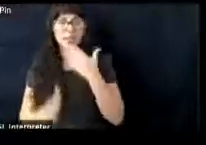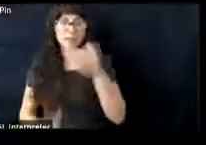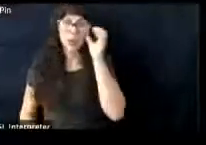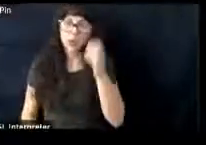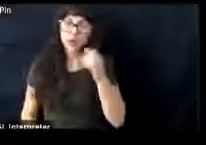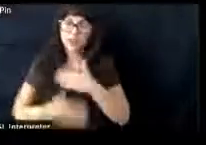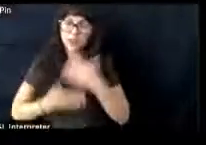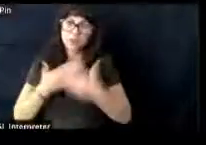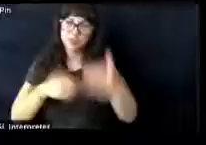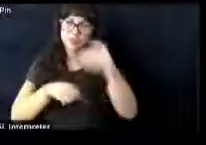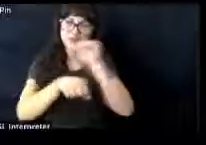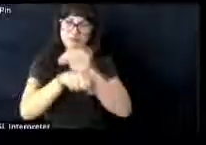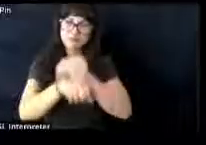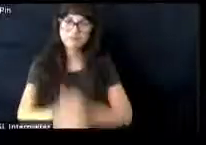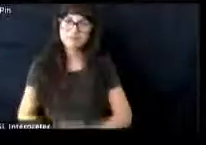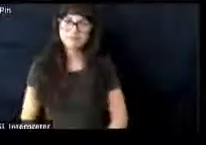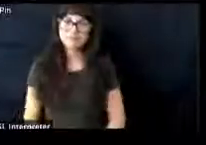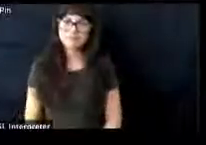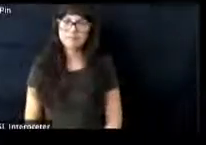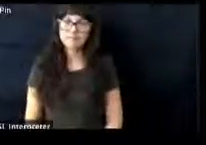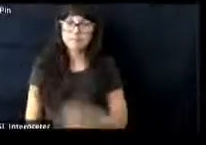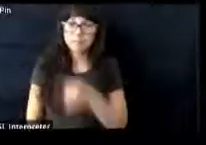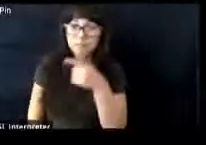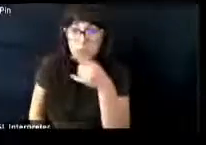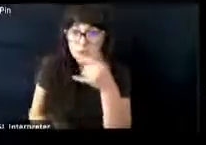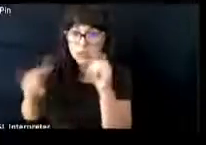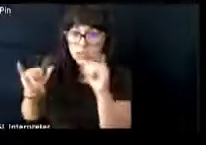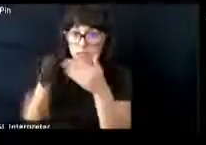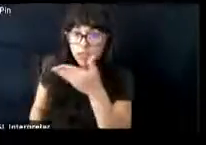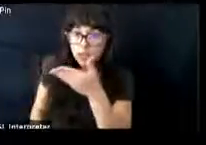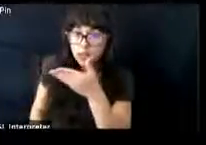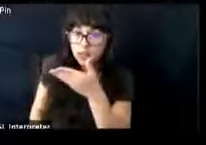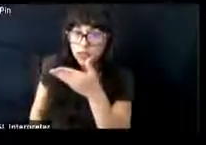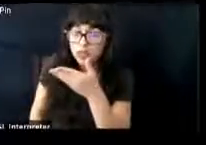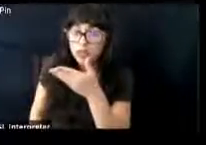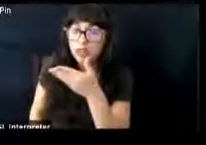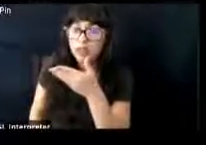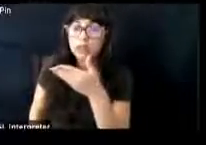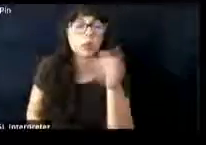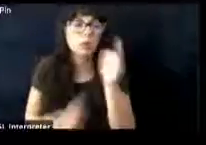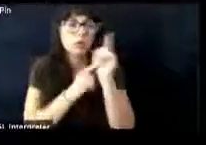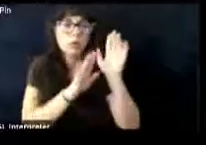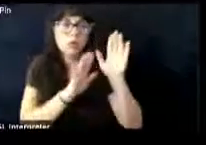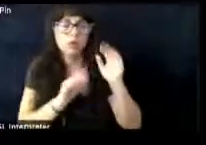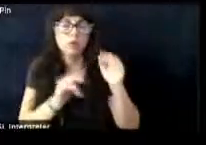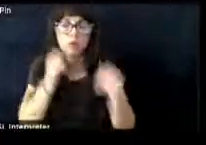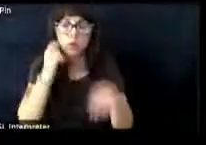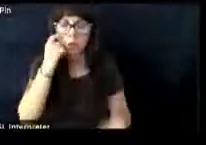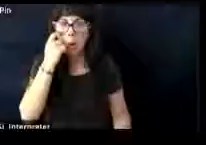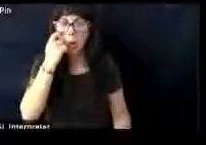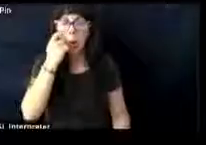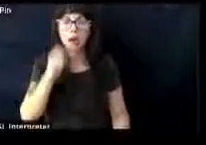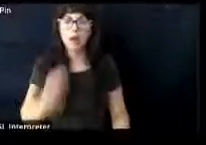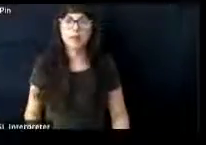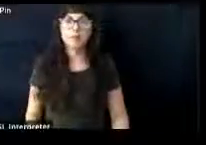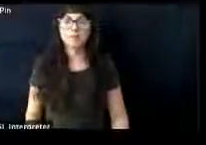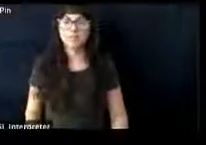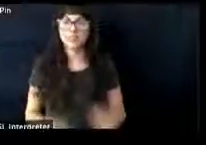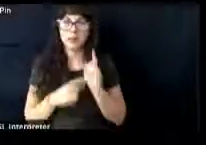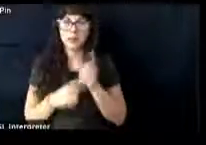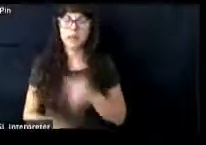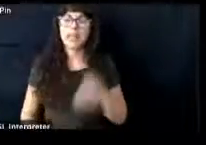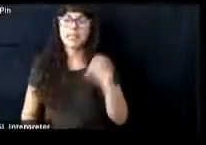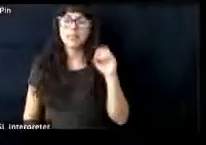night. Paul, are you still there? Just a moment, Chair. Thank you. One moment.